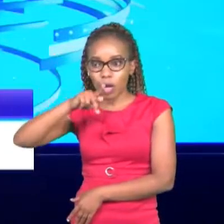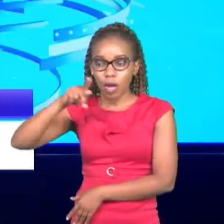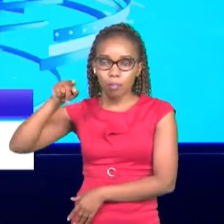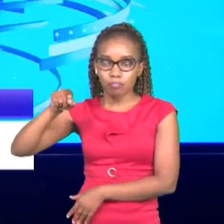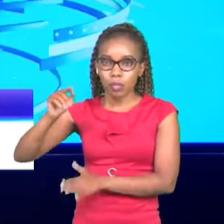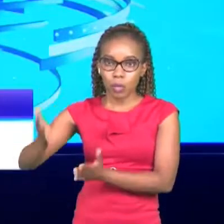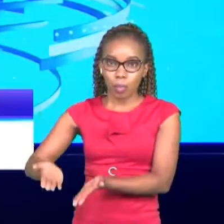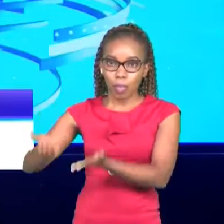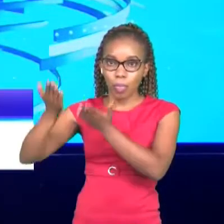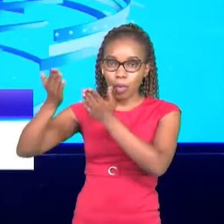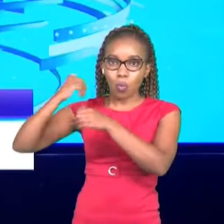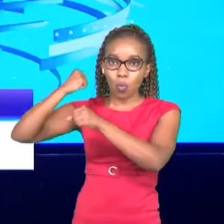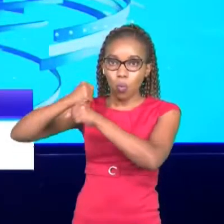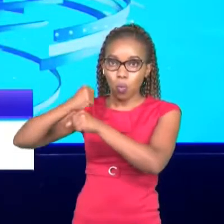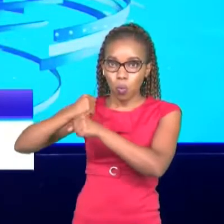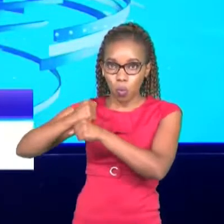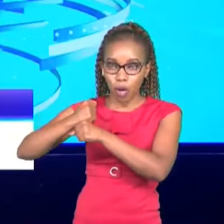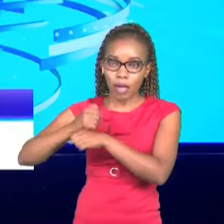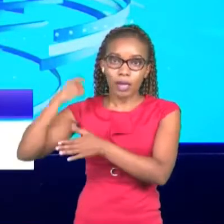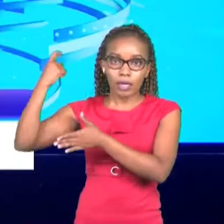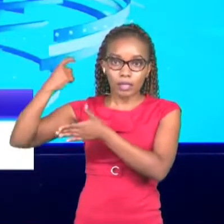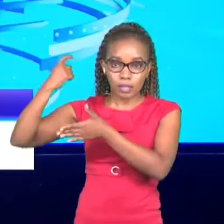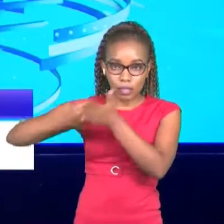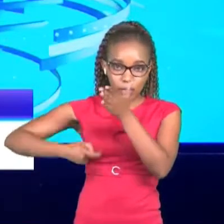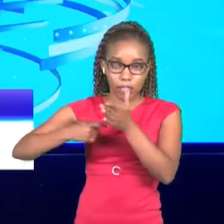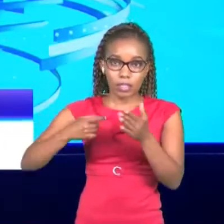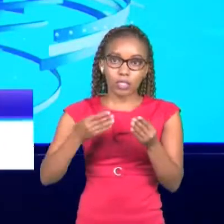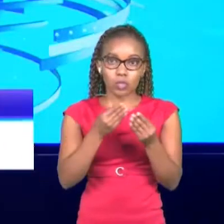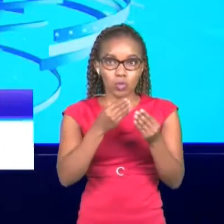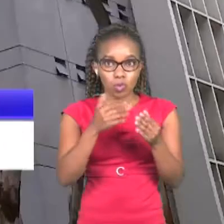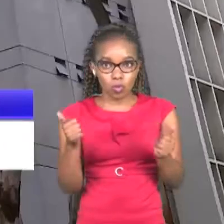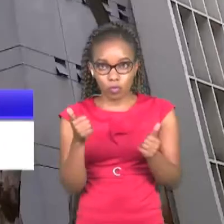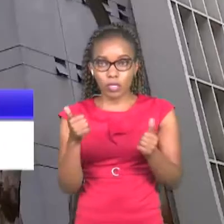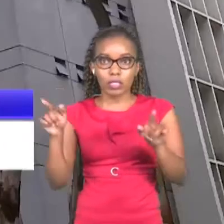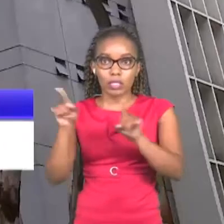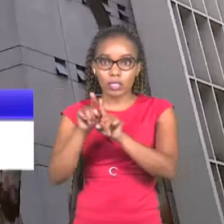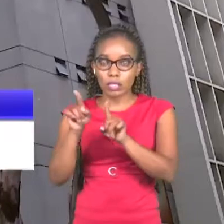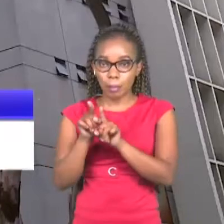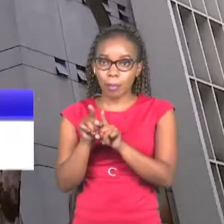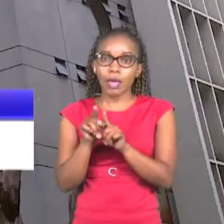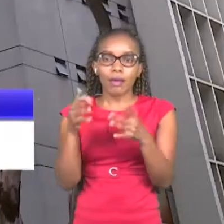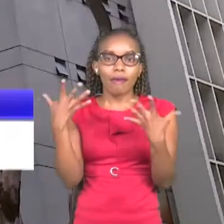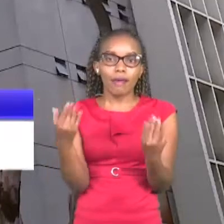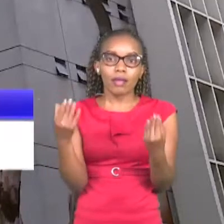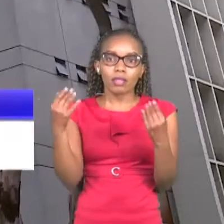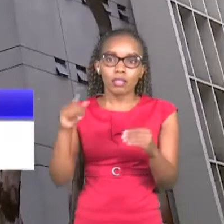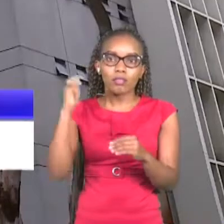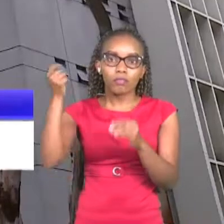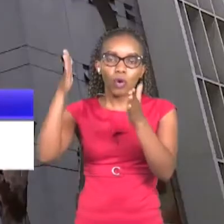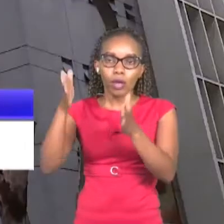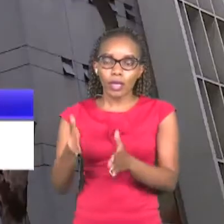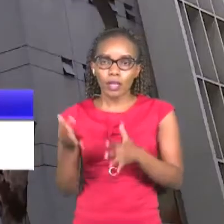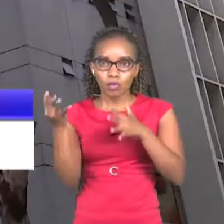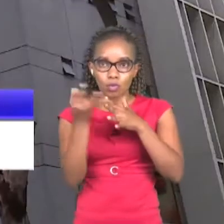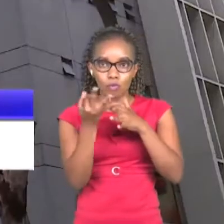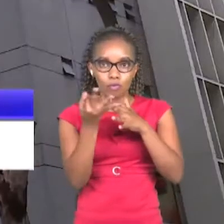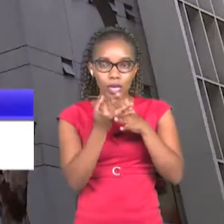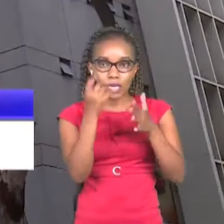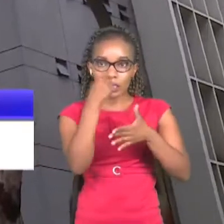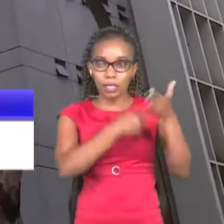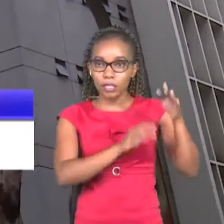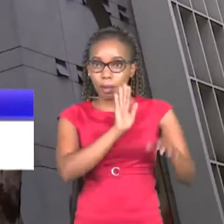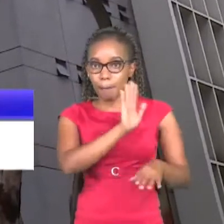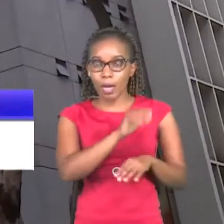its efforts in widening the tax bracket even further, as well as make it easier for Kenyans to file their taxes. The